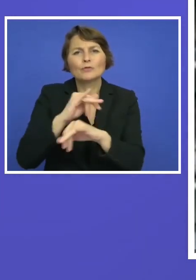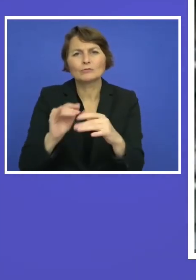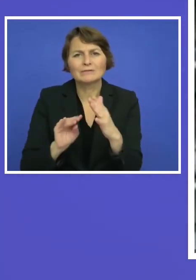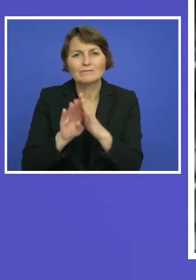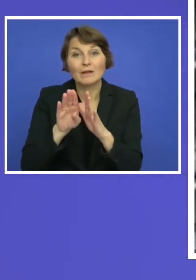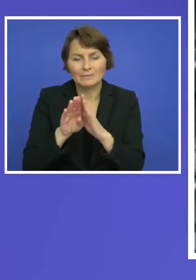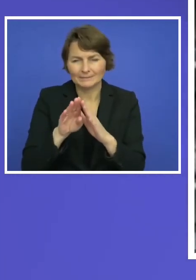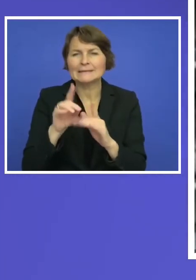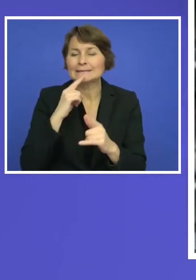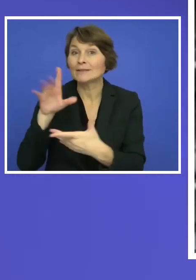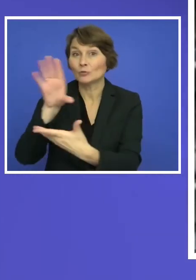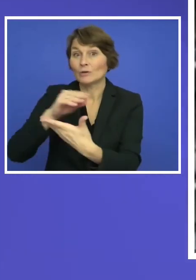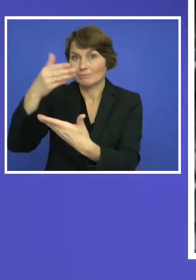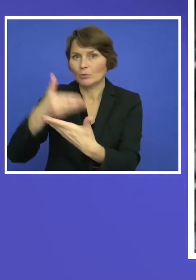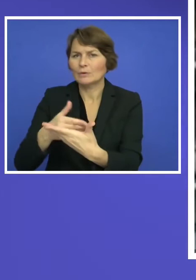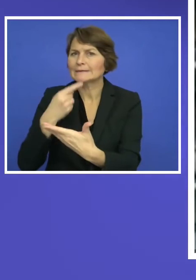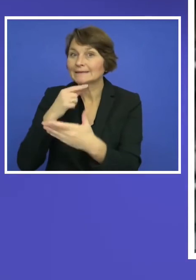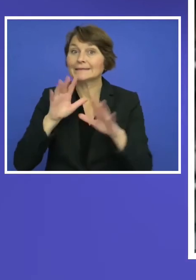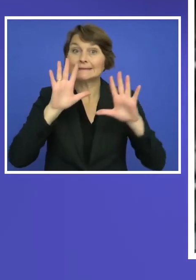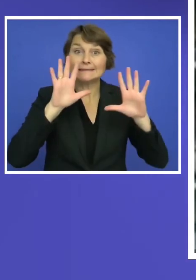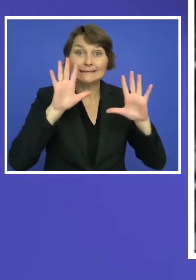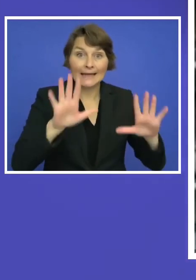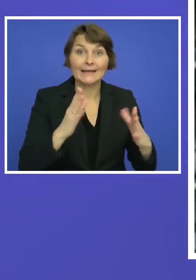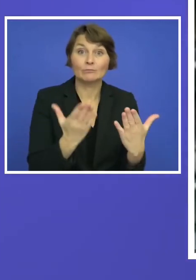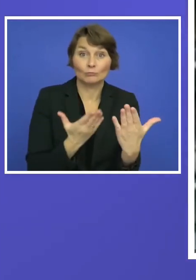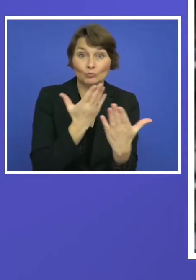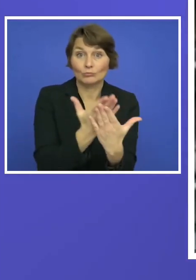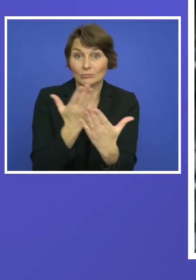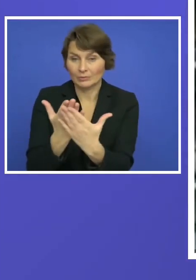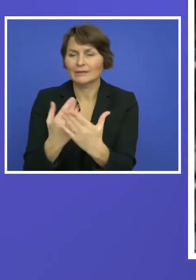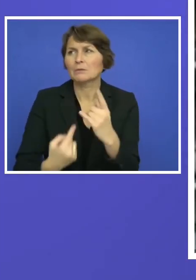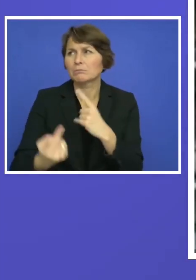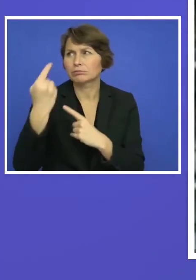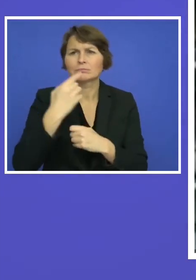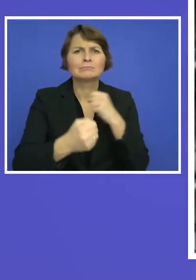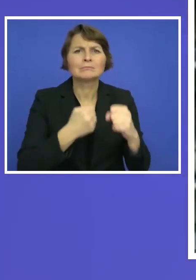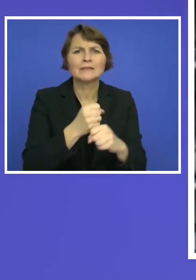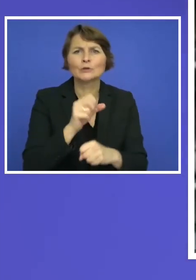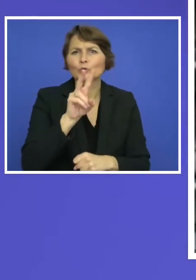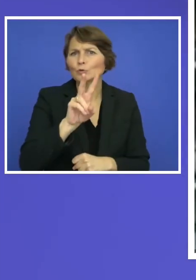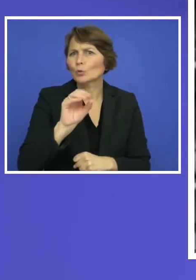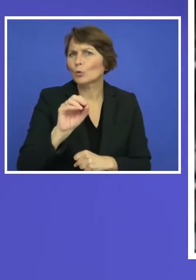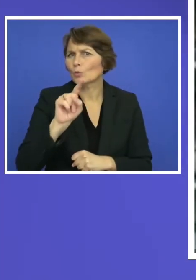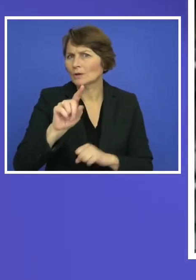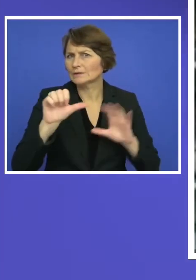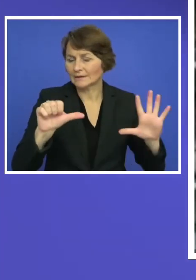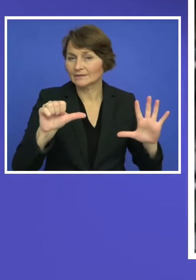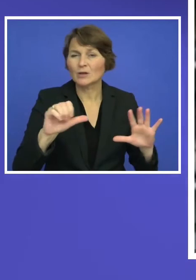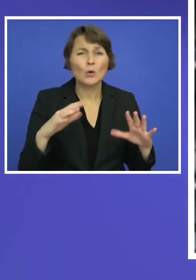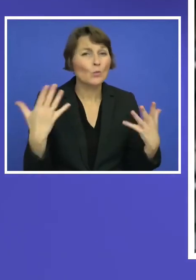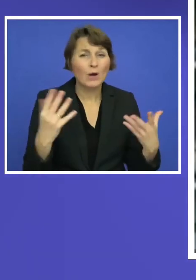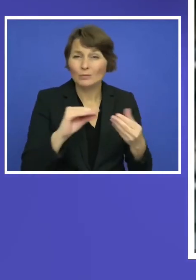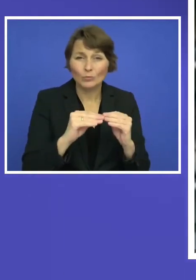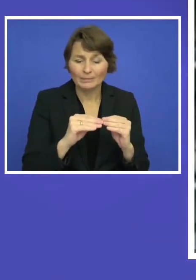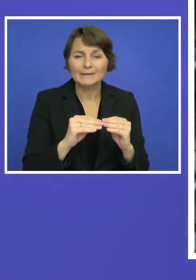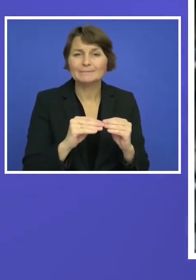10 recommendations in 2016, saying that one of the issues is that we have to